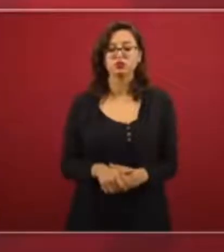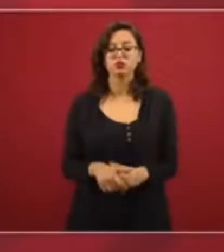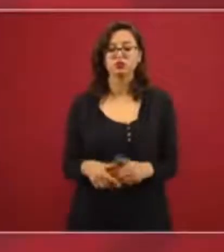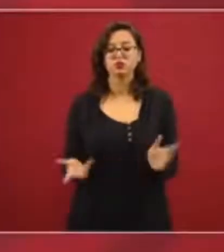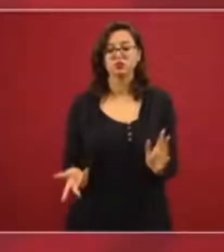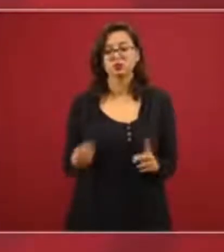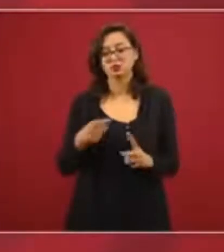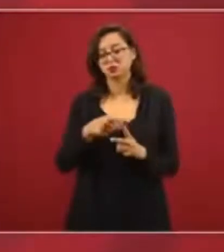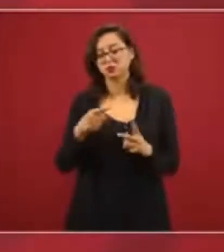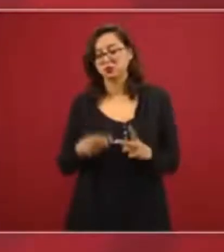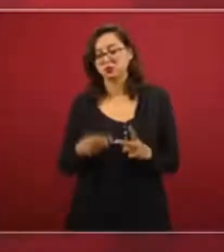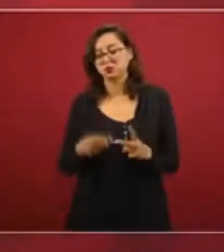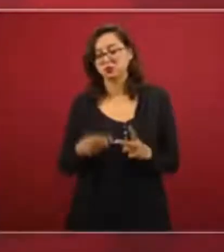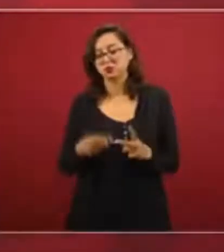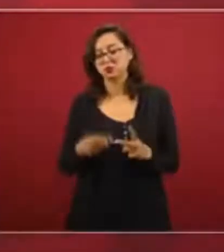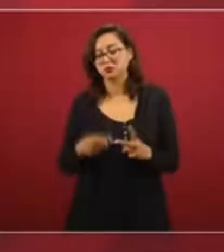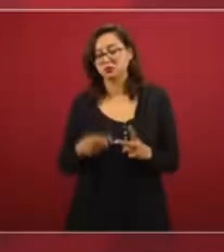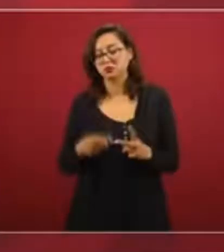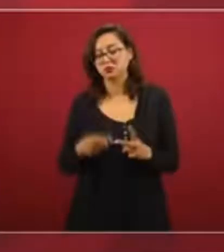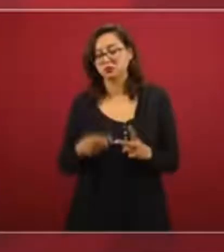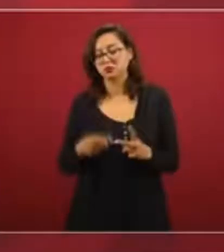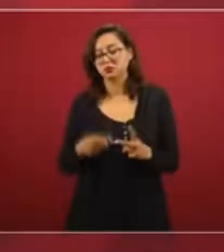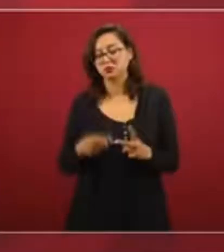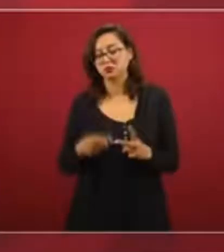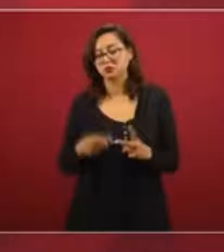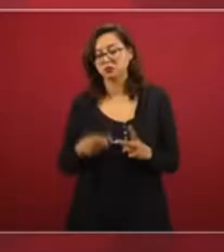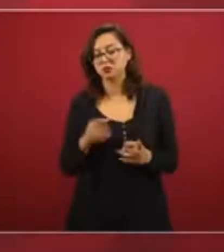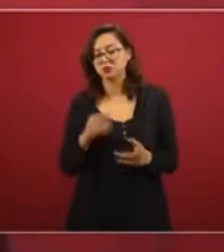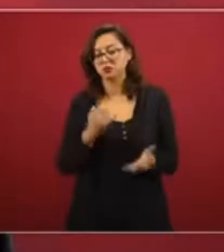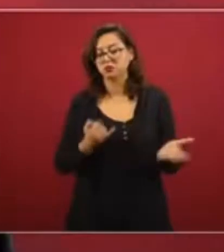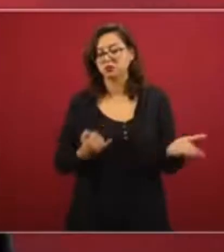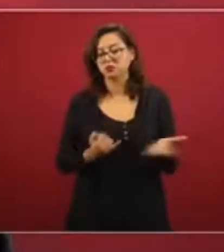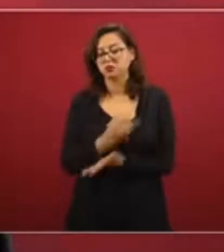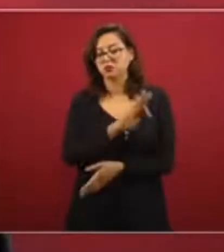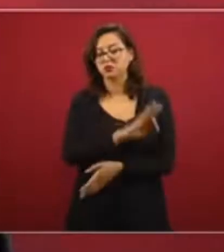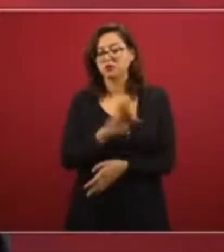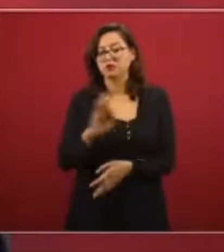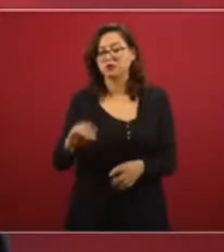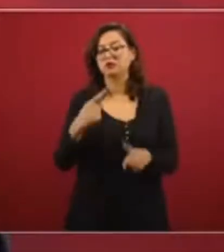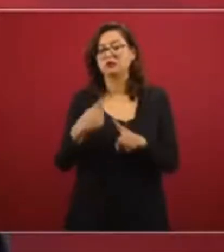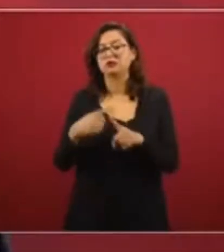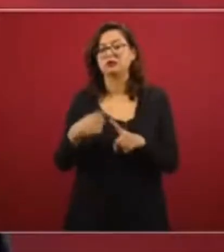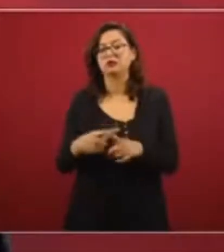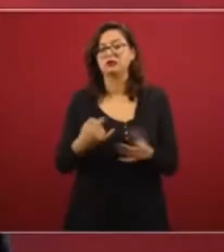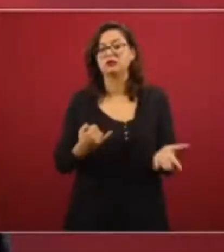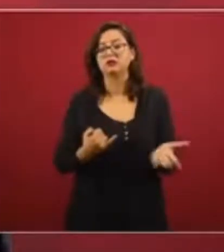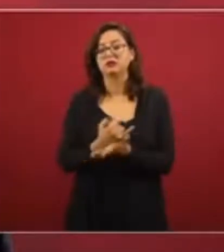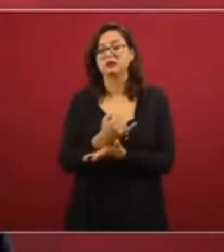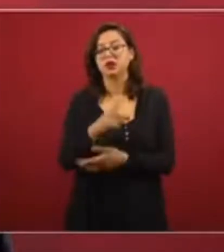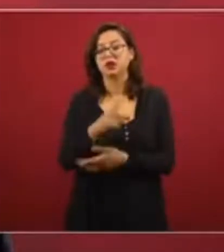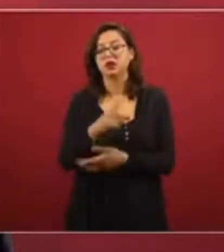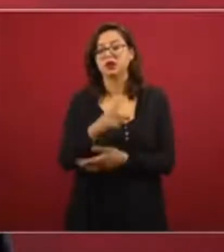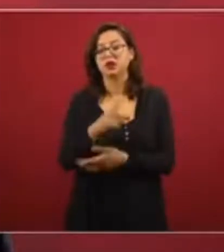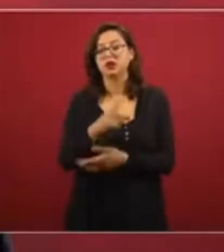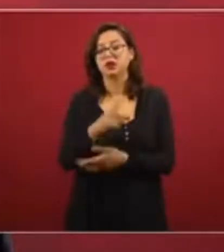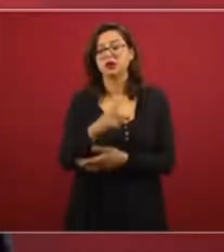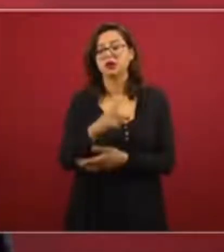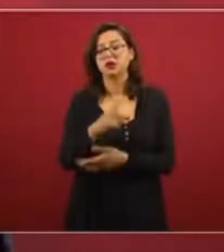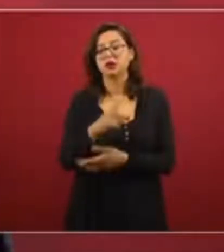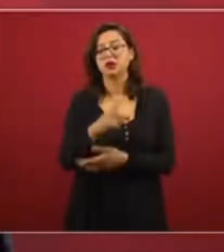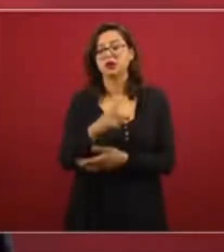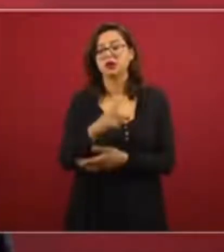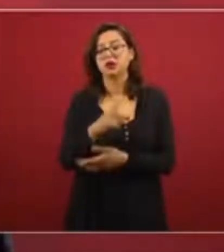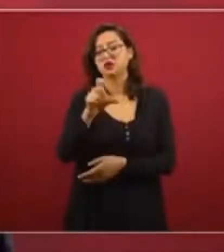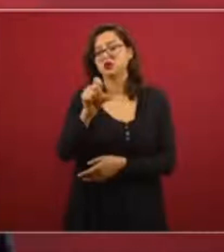Eso lo decide That's when they would decide it en la Suprema Corte. with the